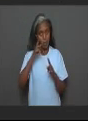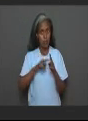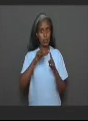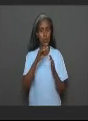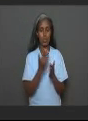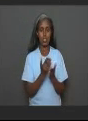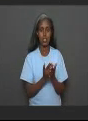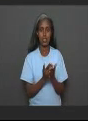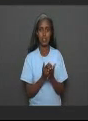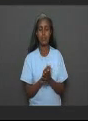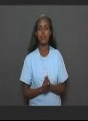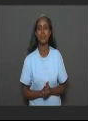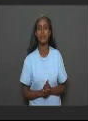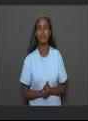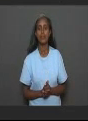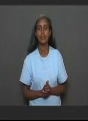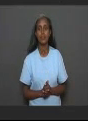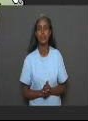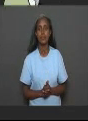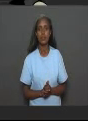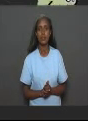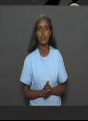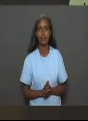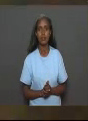Let's get back to our lesson.